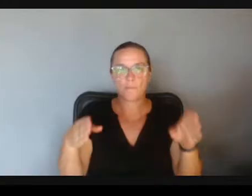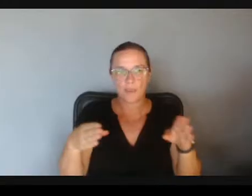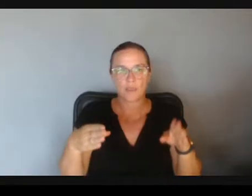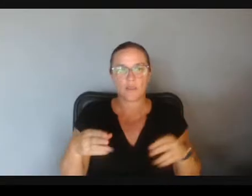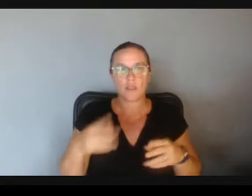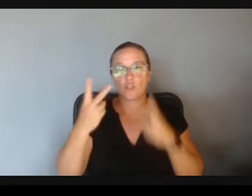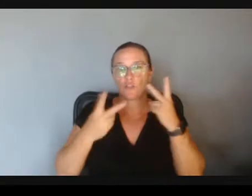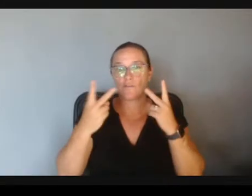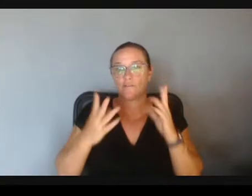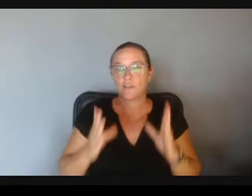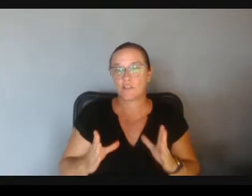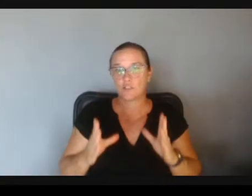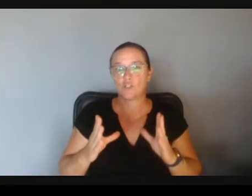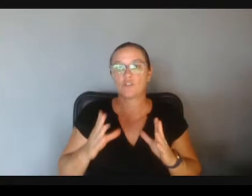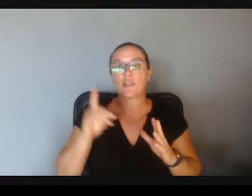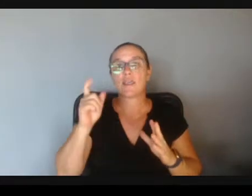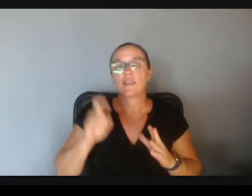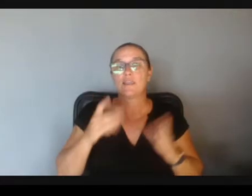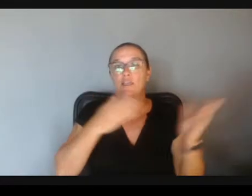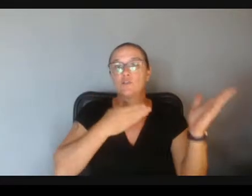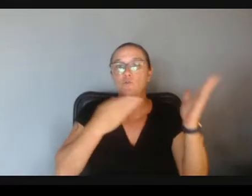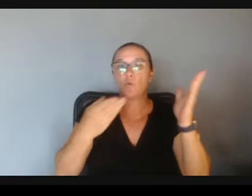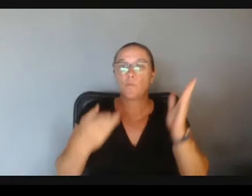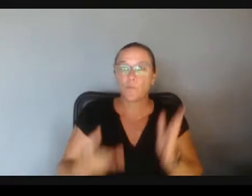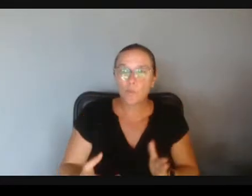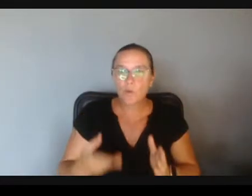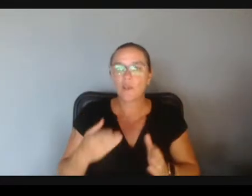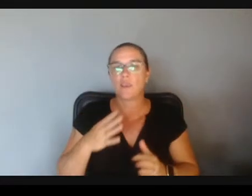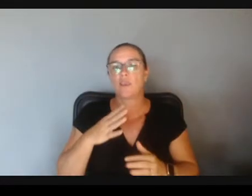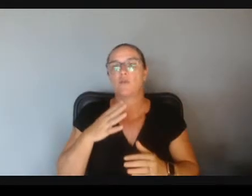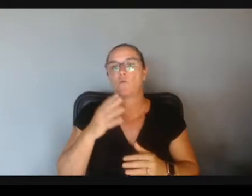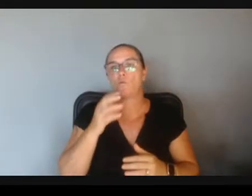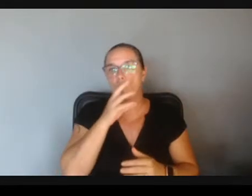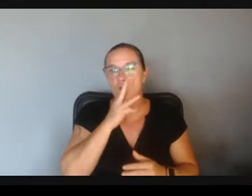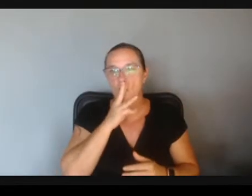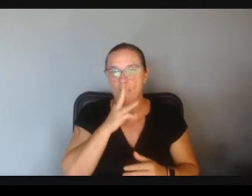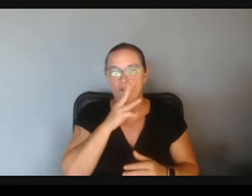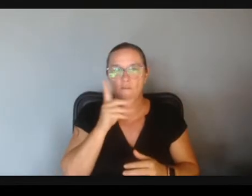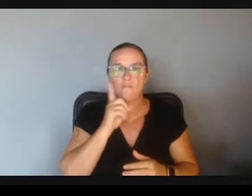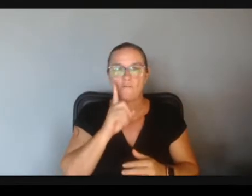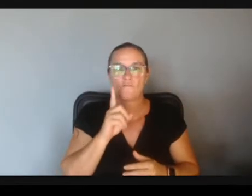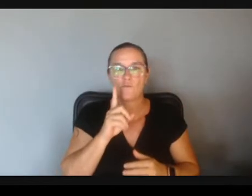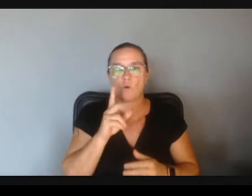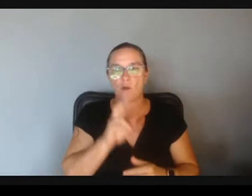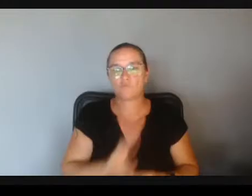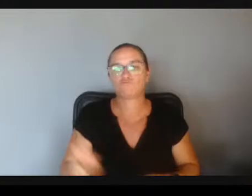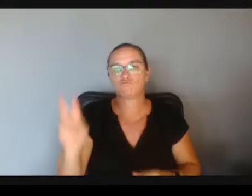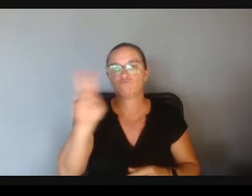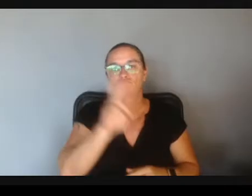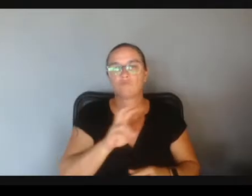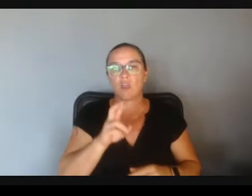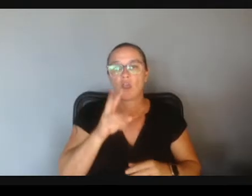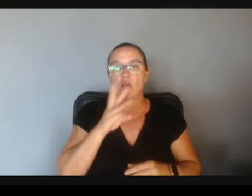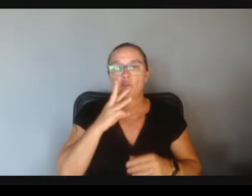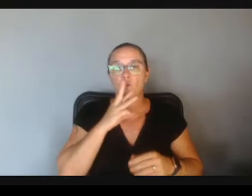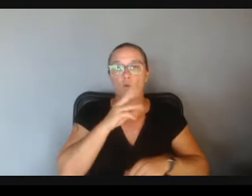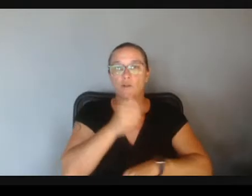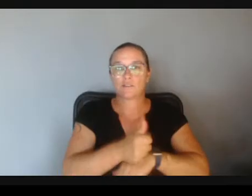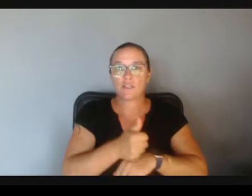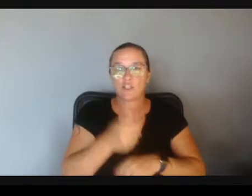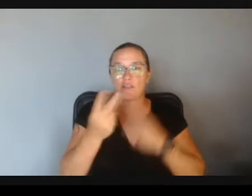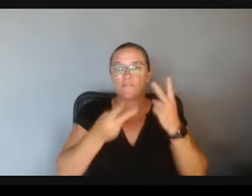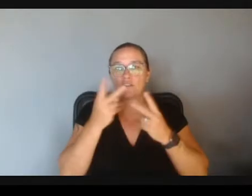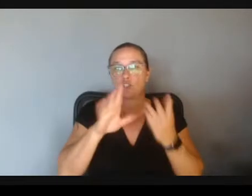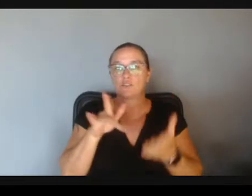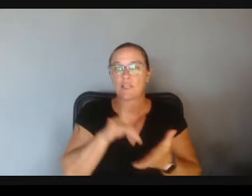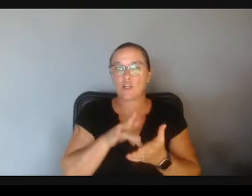to Hawaii Volcanoes National Park need to bring their own drinking water for their park adventures. The water station at Kīlauea Visitor Center